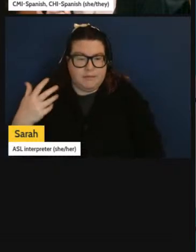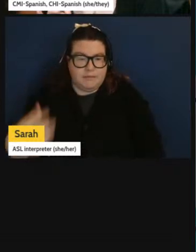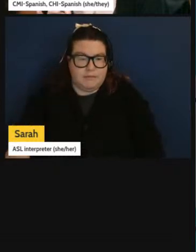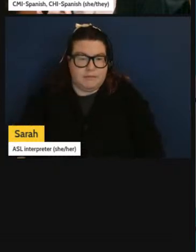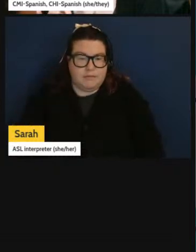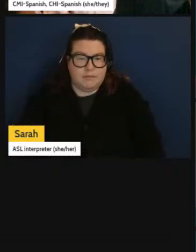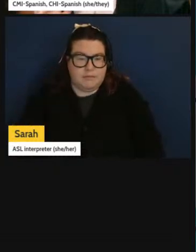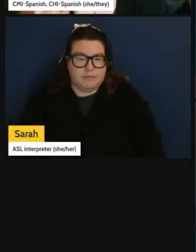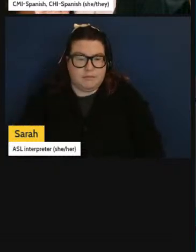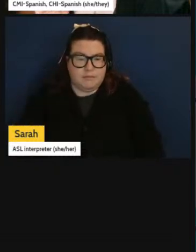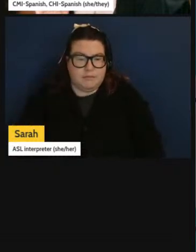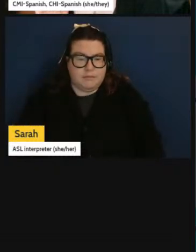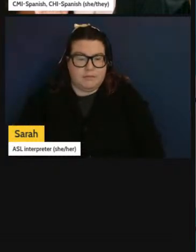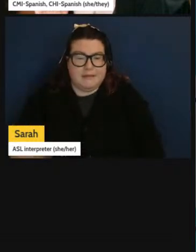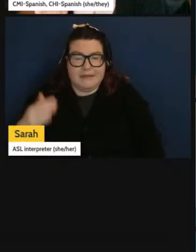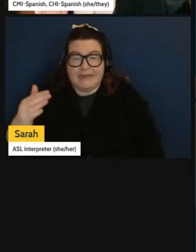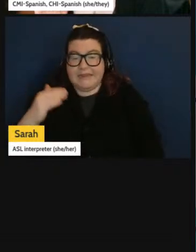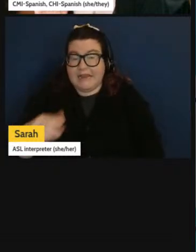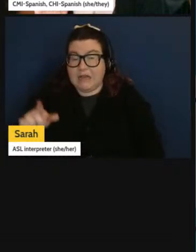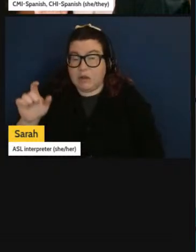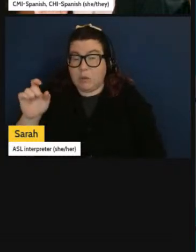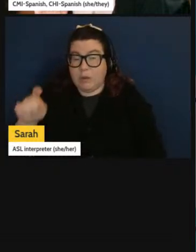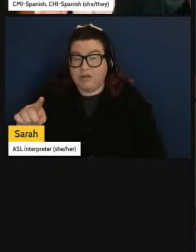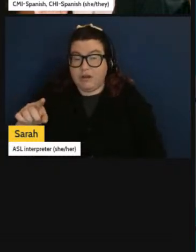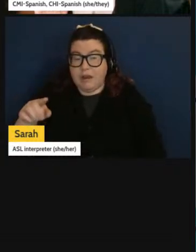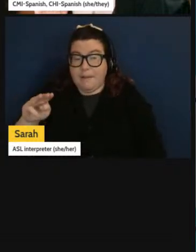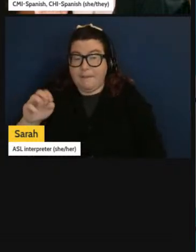go to the next question in Mentimeter.